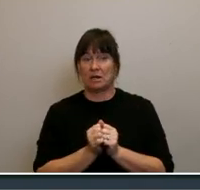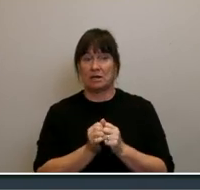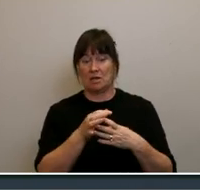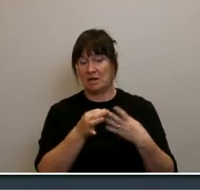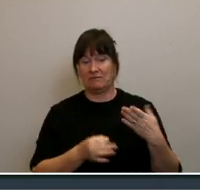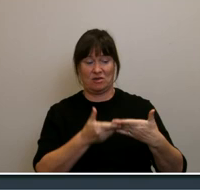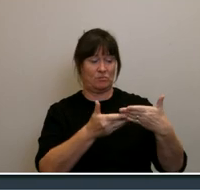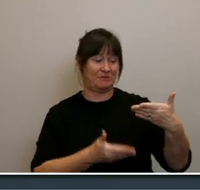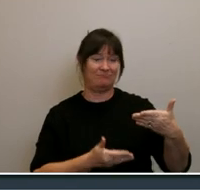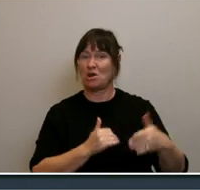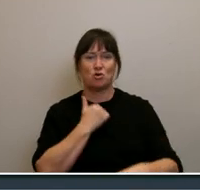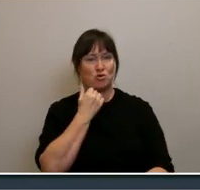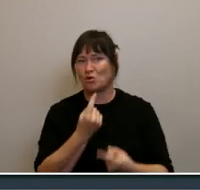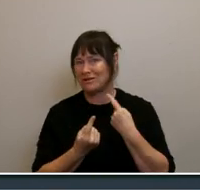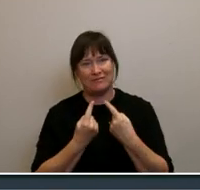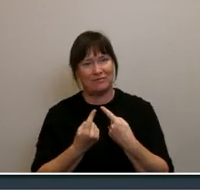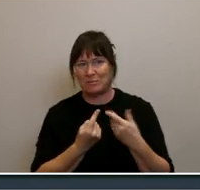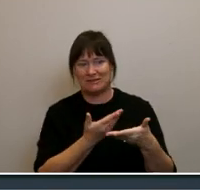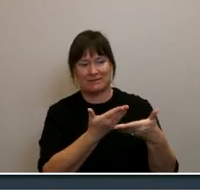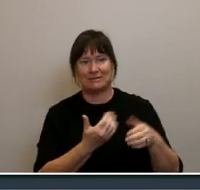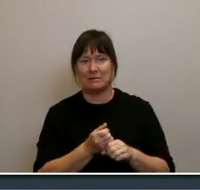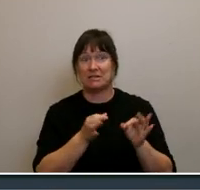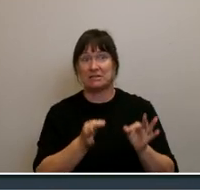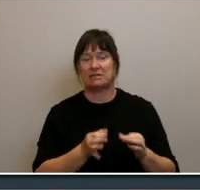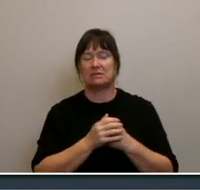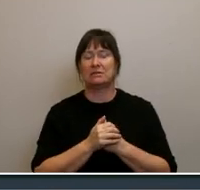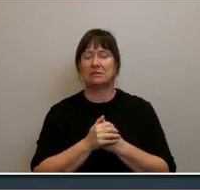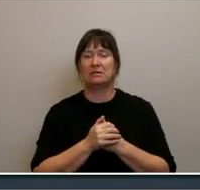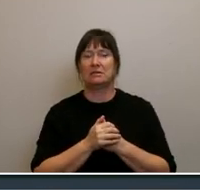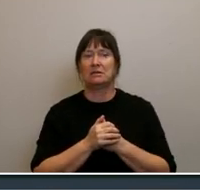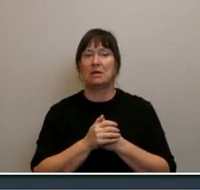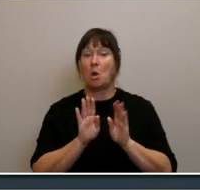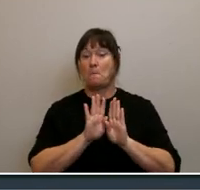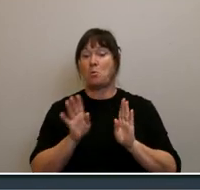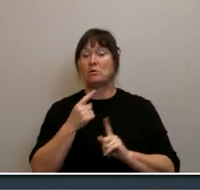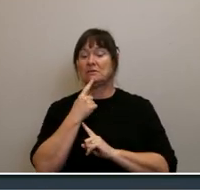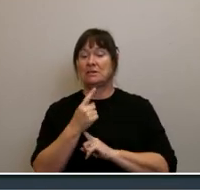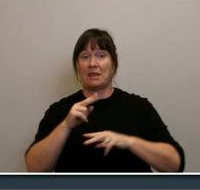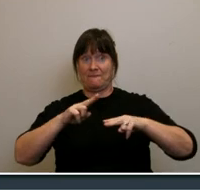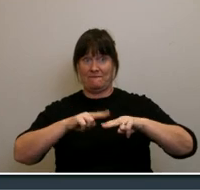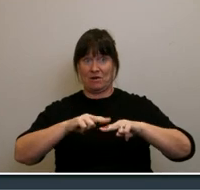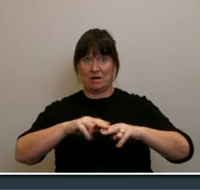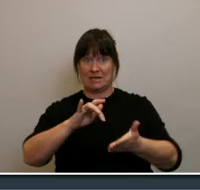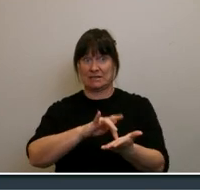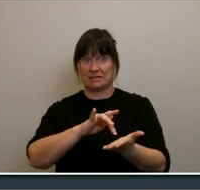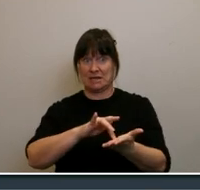as none of the above information is available to review. We also had a suggestion from our board that the Faraday Centre be housed at the Hawke's Bay